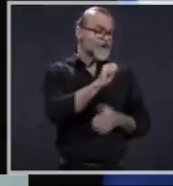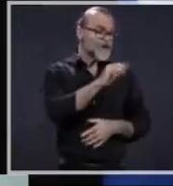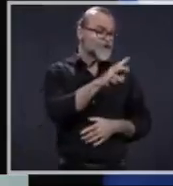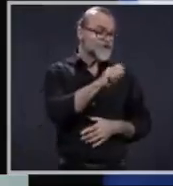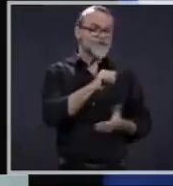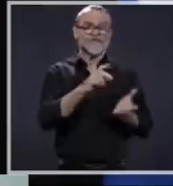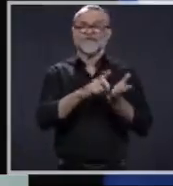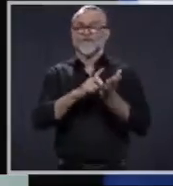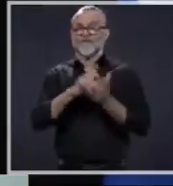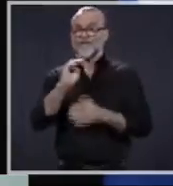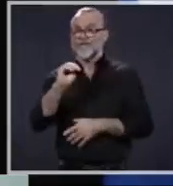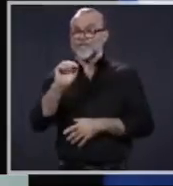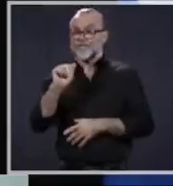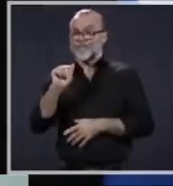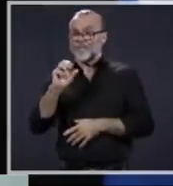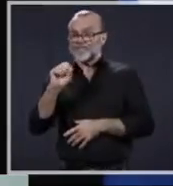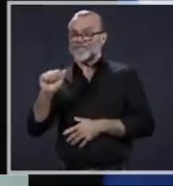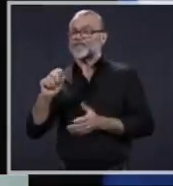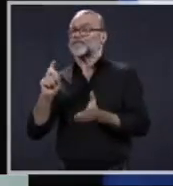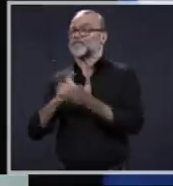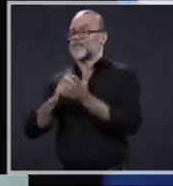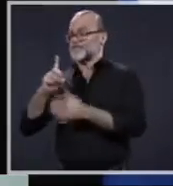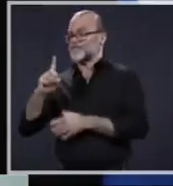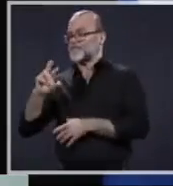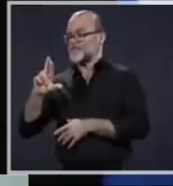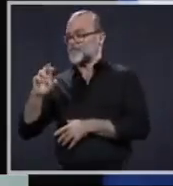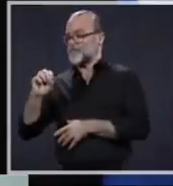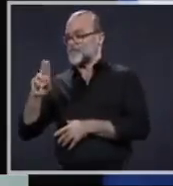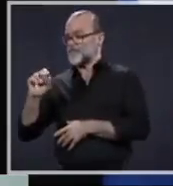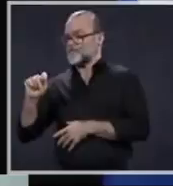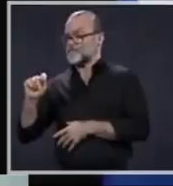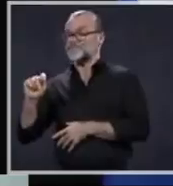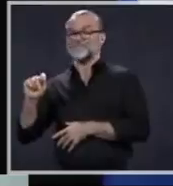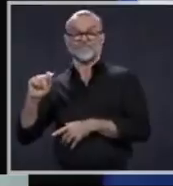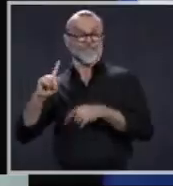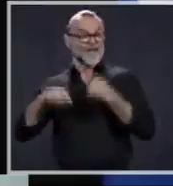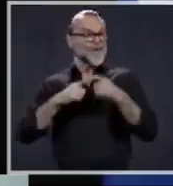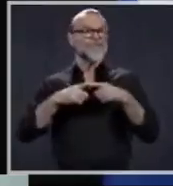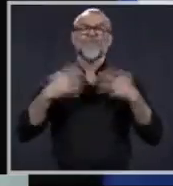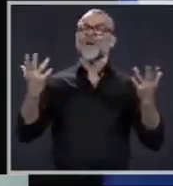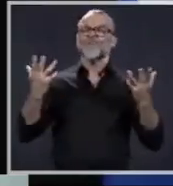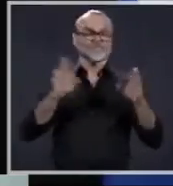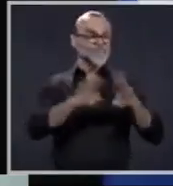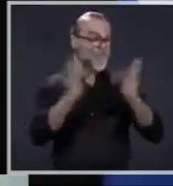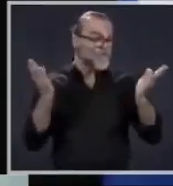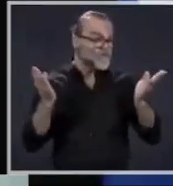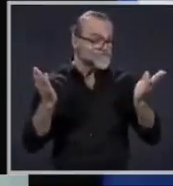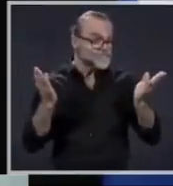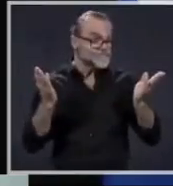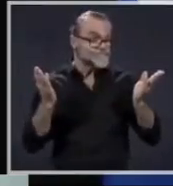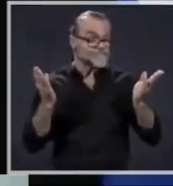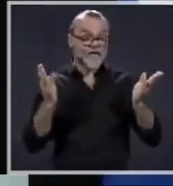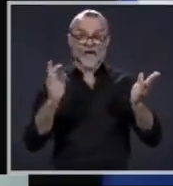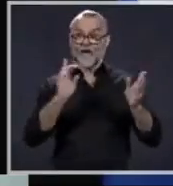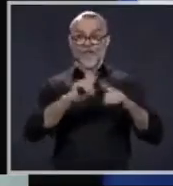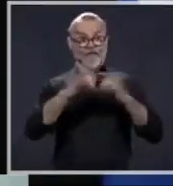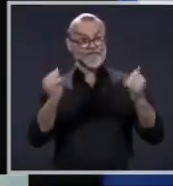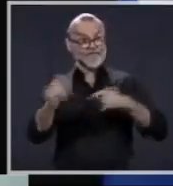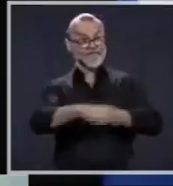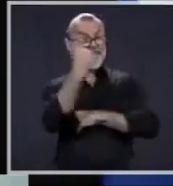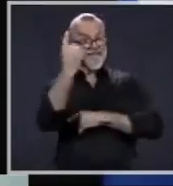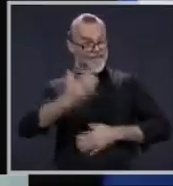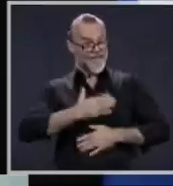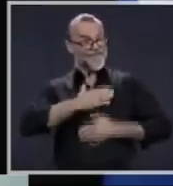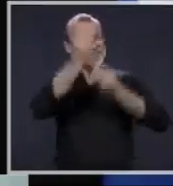June. It's going well outside of Montreal area, but parents need to know